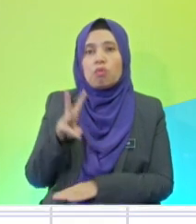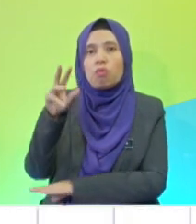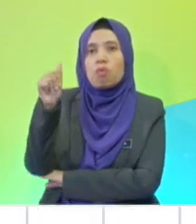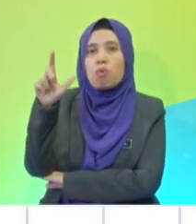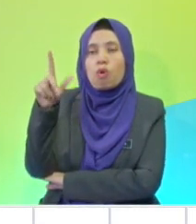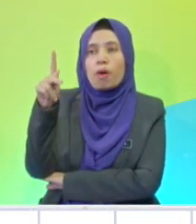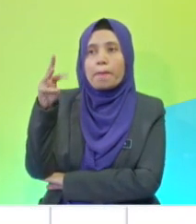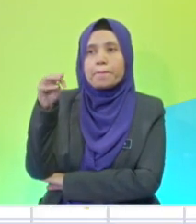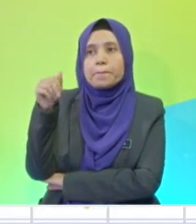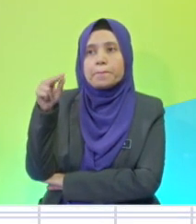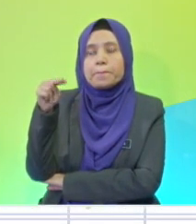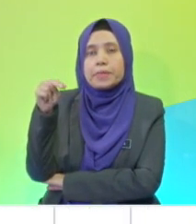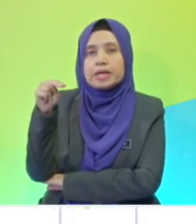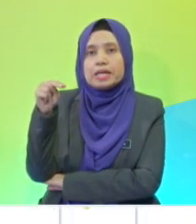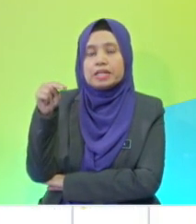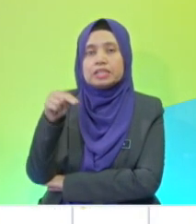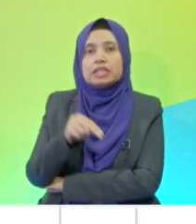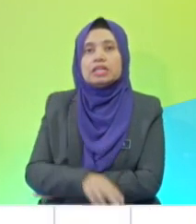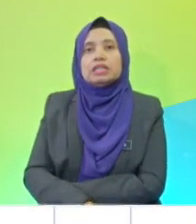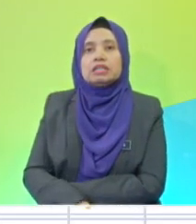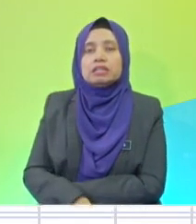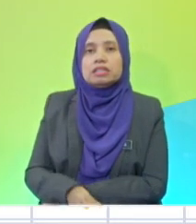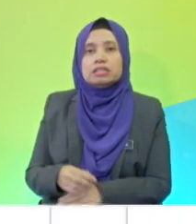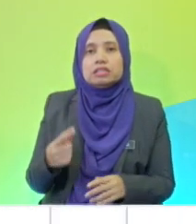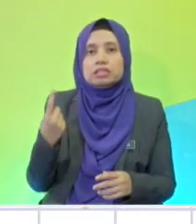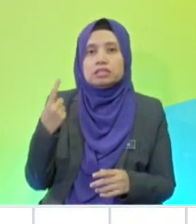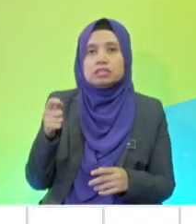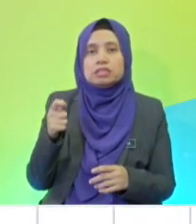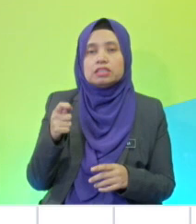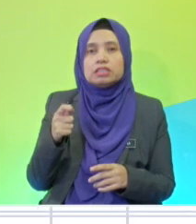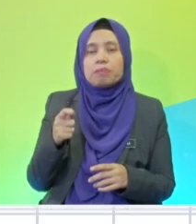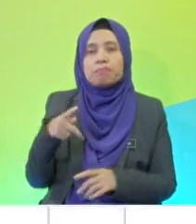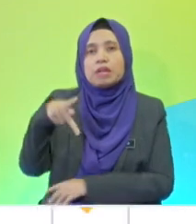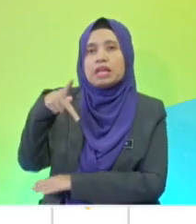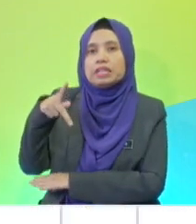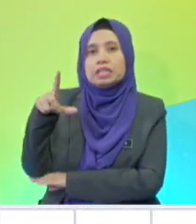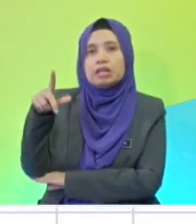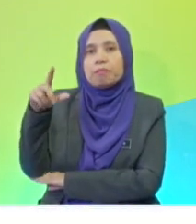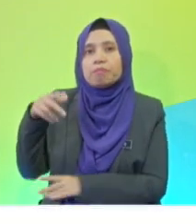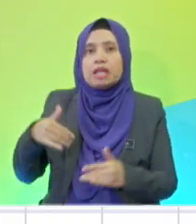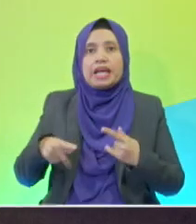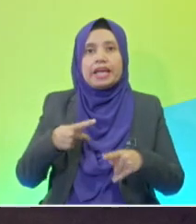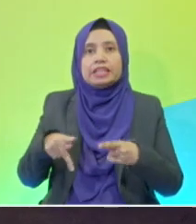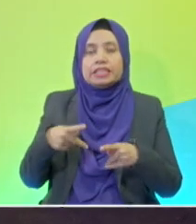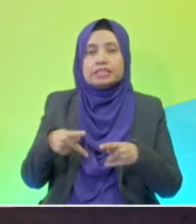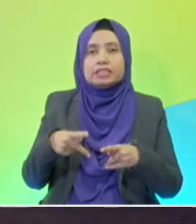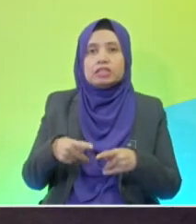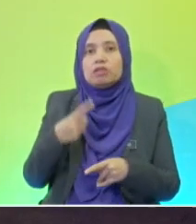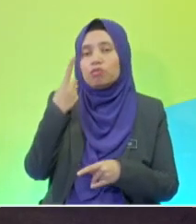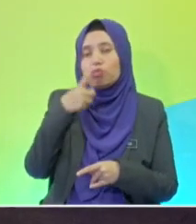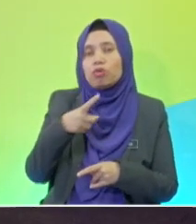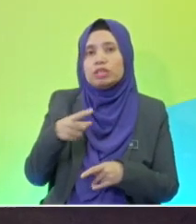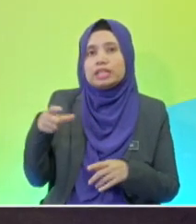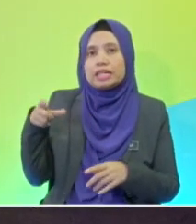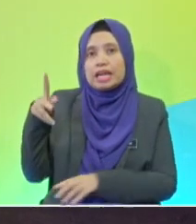CD, the Walkman. yes, correct. Yeah, those are all players. Like the Walkman are the player. Okay, we have the cassette player. Alright. And then